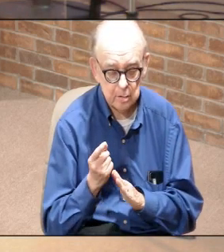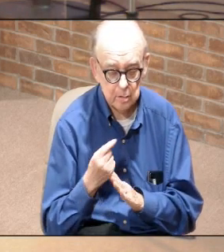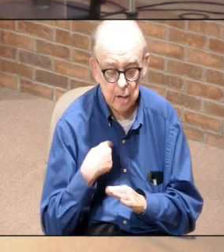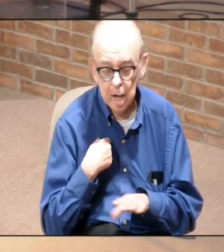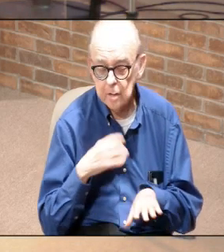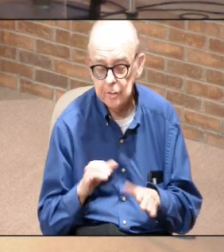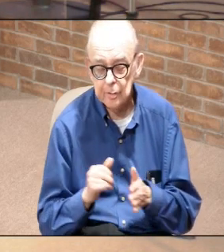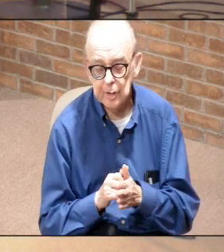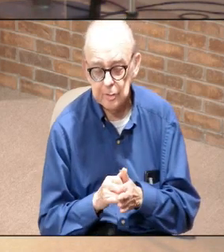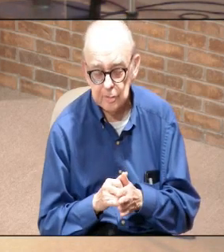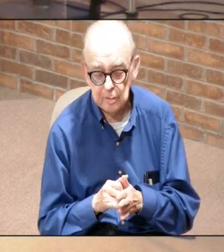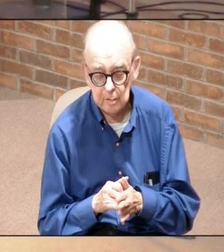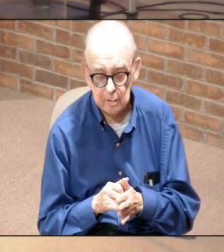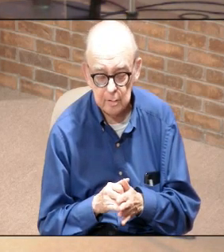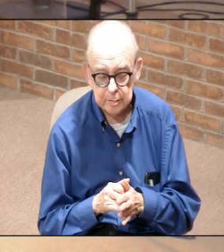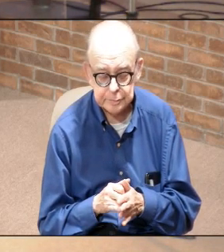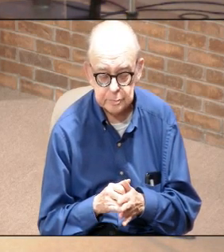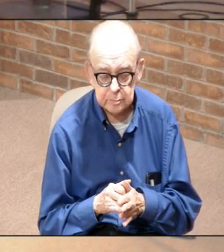going to do.